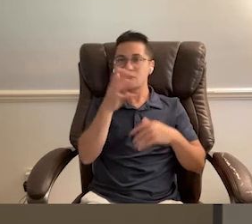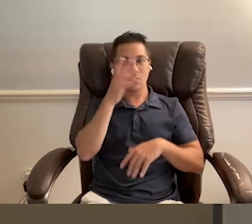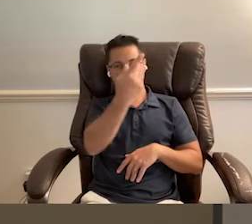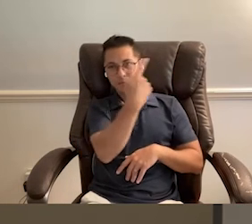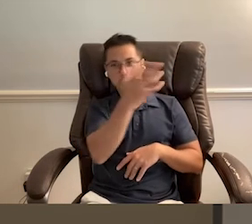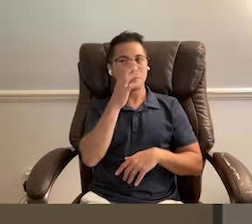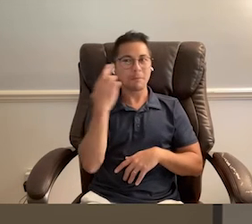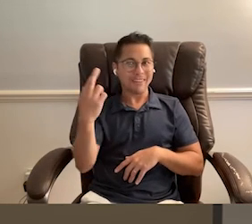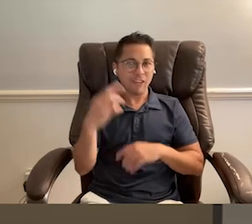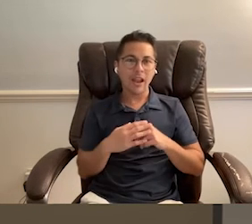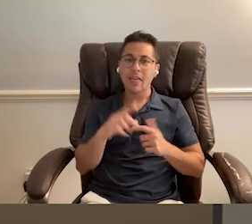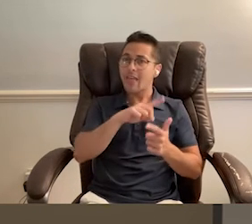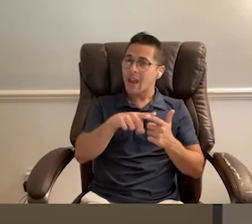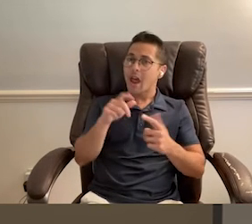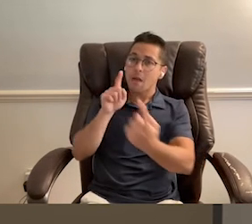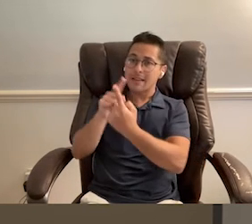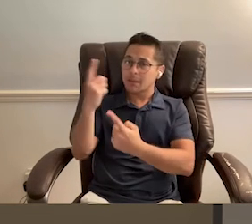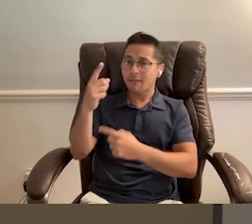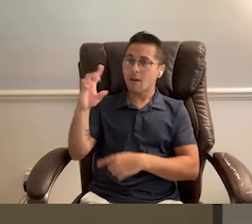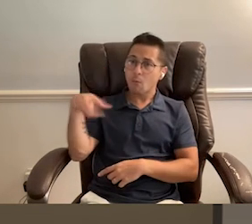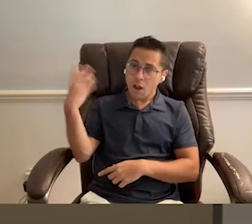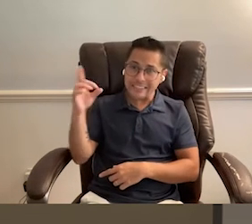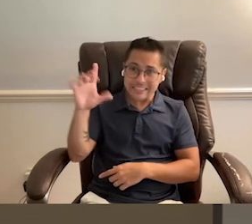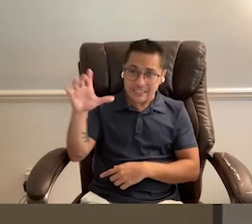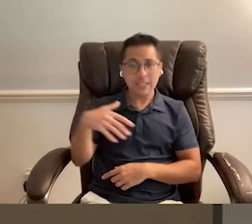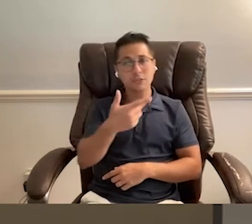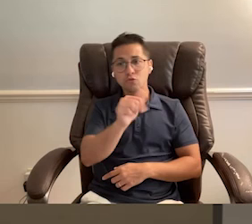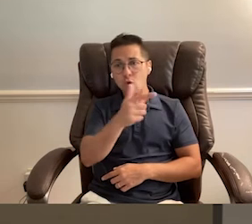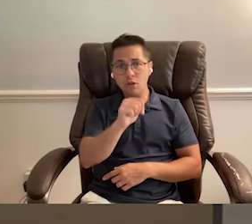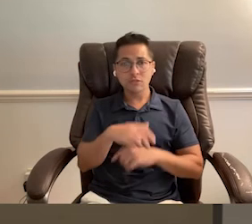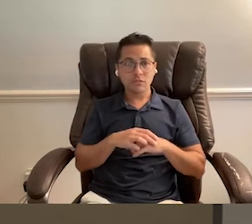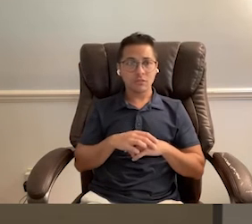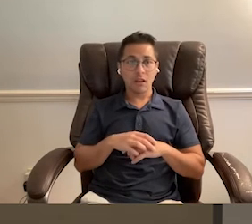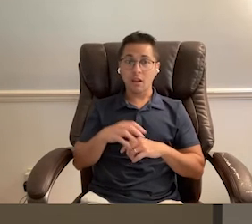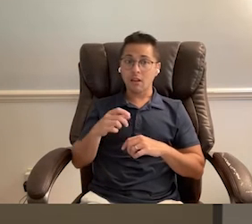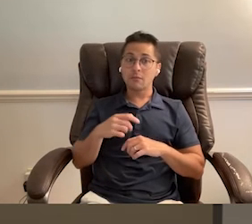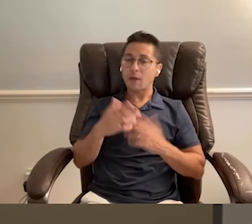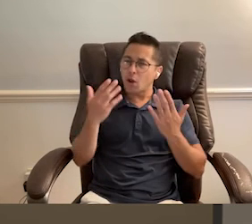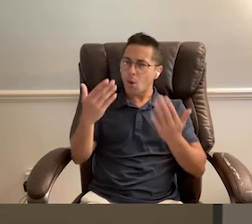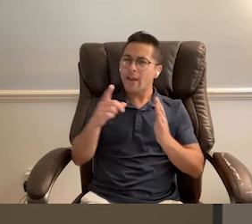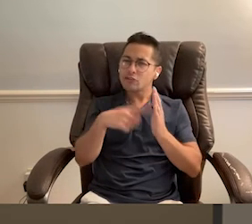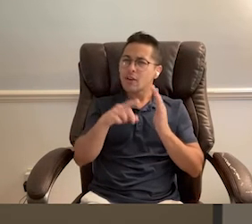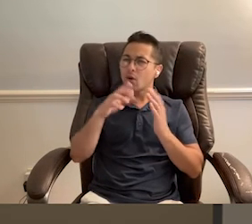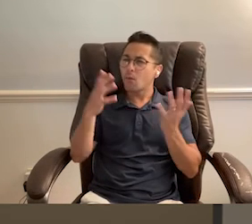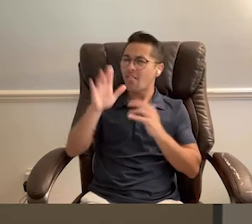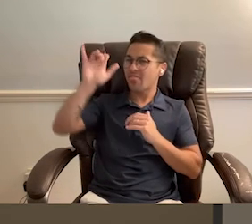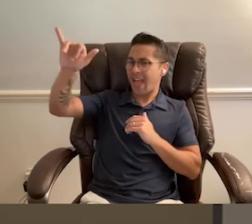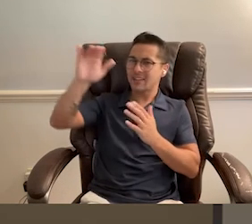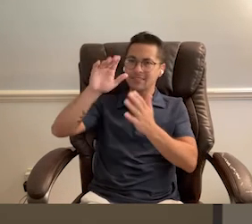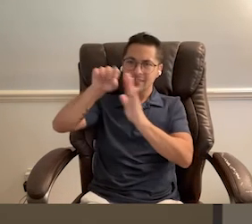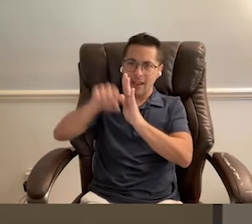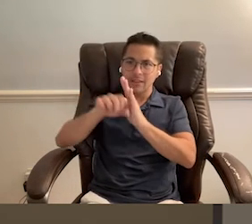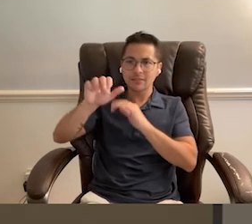I met somebody from Washington, D.C. and from Georgia. I'm like, you can't open one in Florida, but check out what that state's program is, because some states who have state